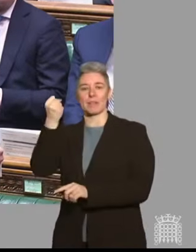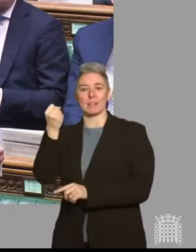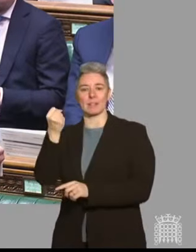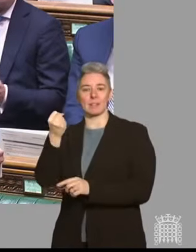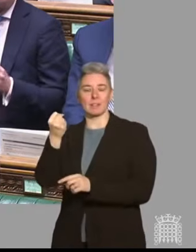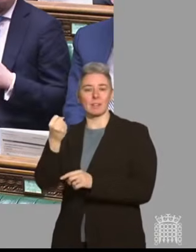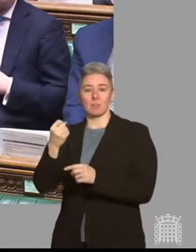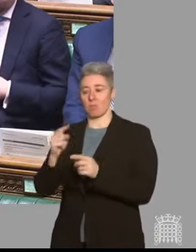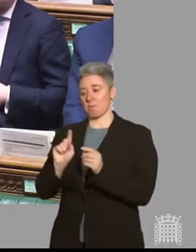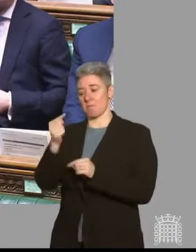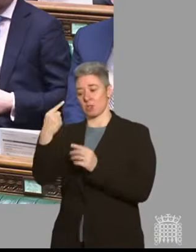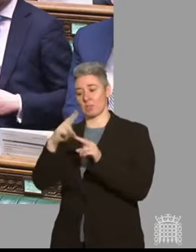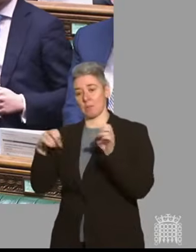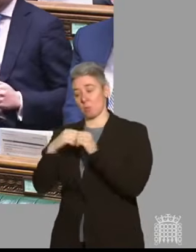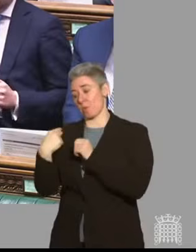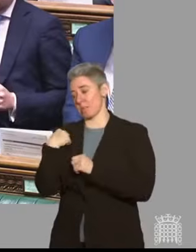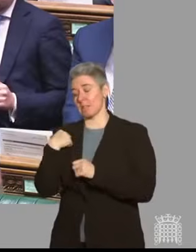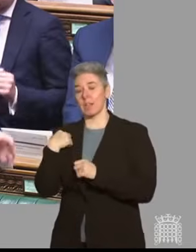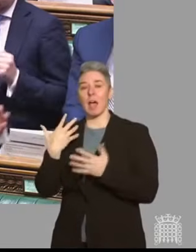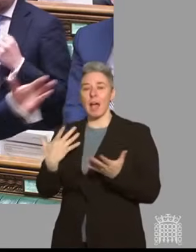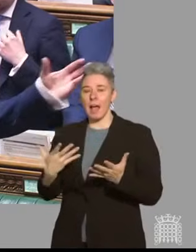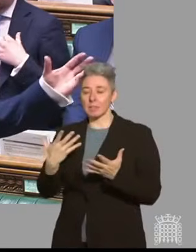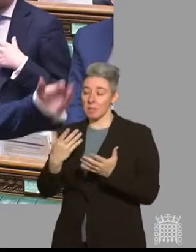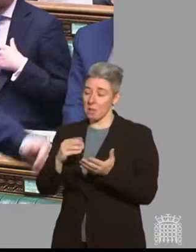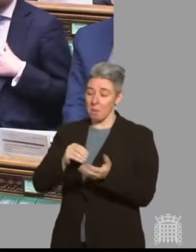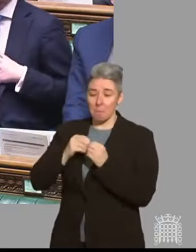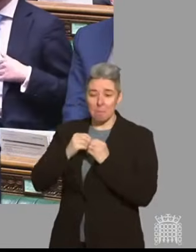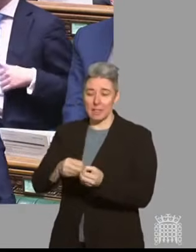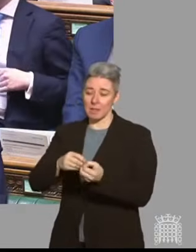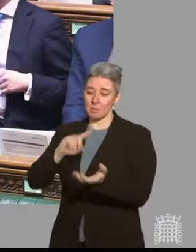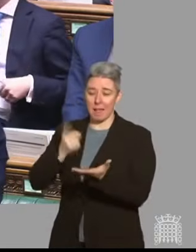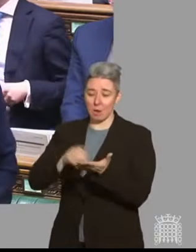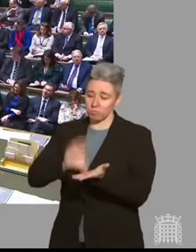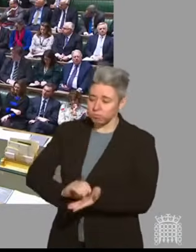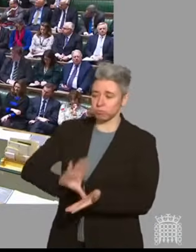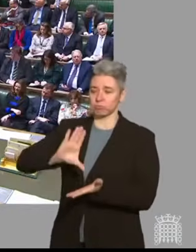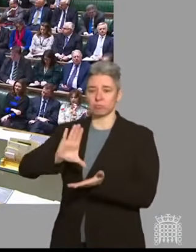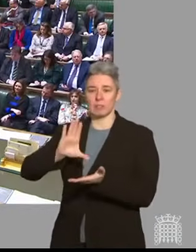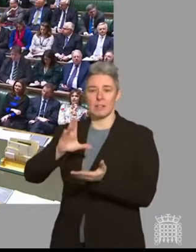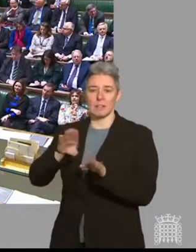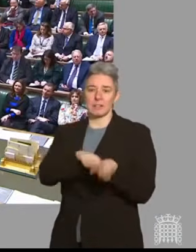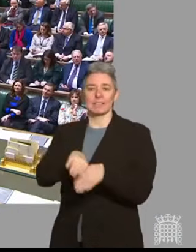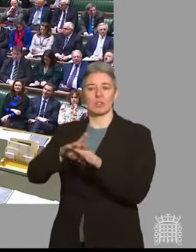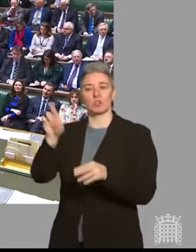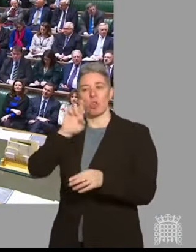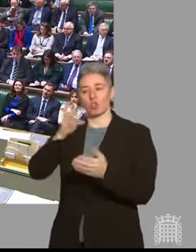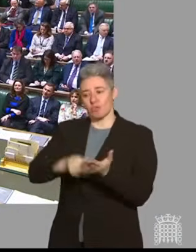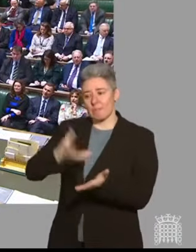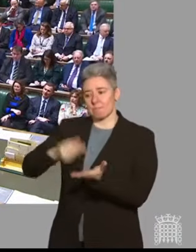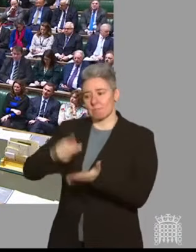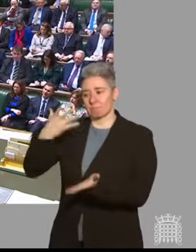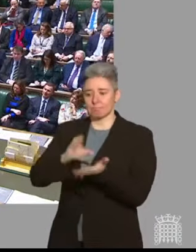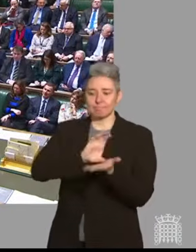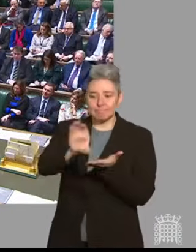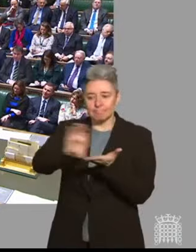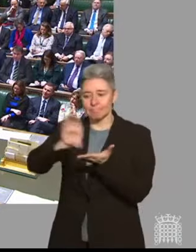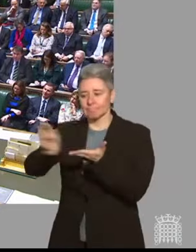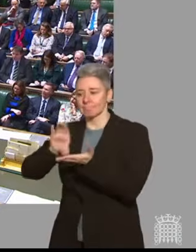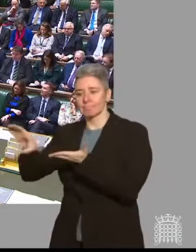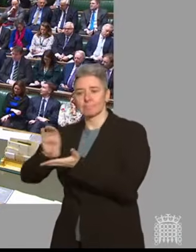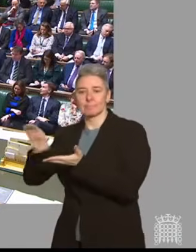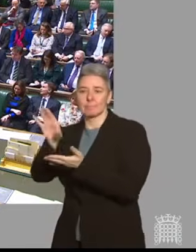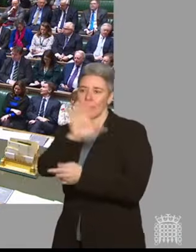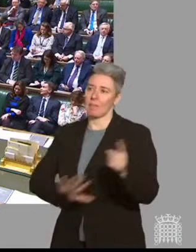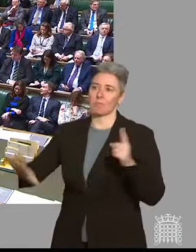funding 700,000 projects so far, I'm sure, in everyone's constituency. Thank you. Well, I join with my honourable friend in